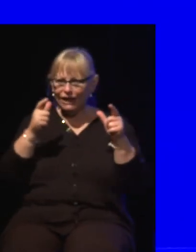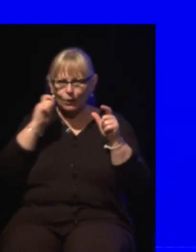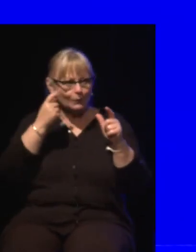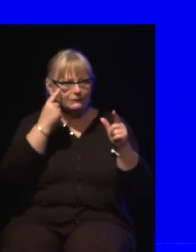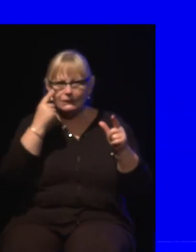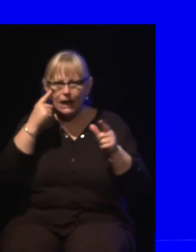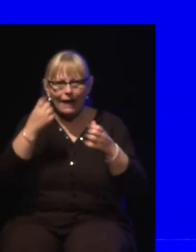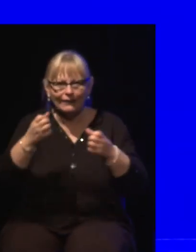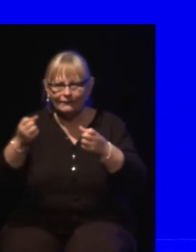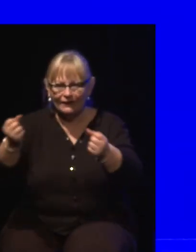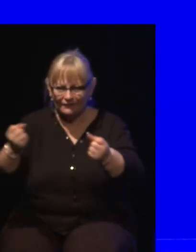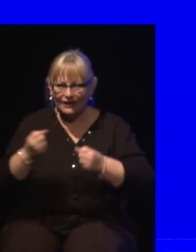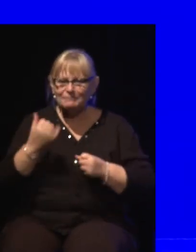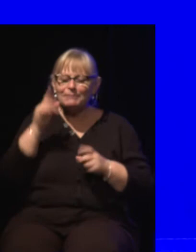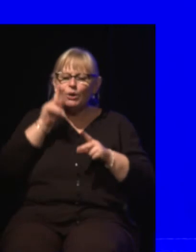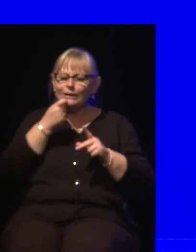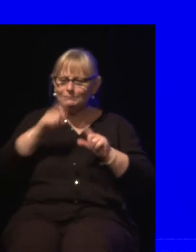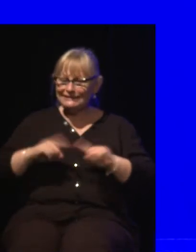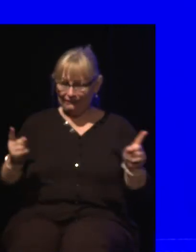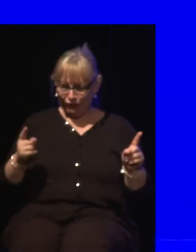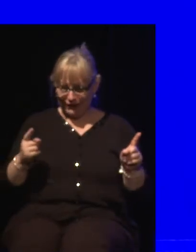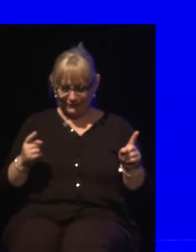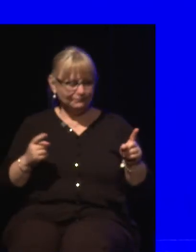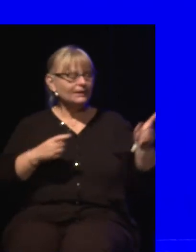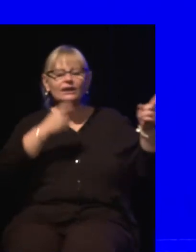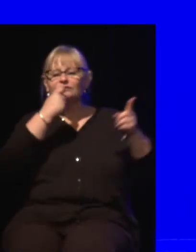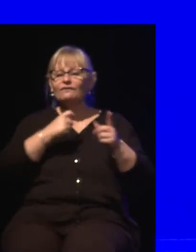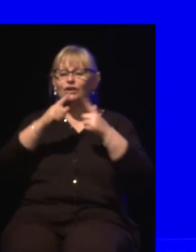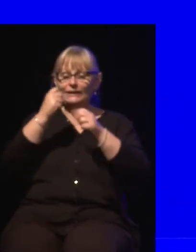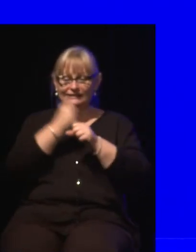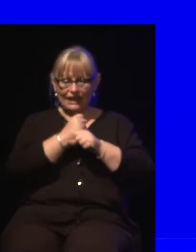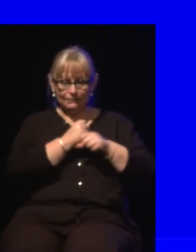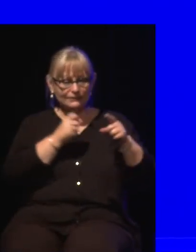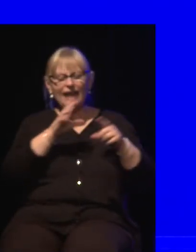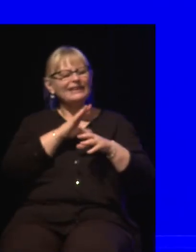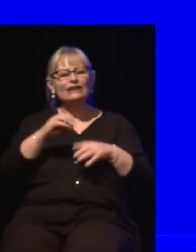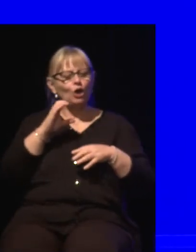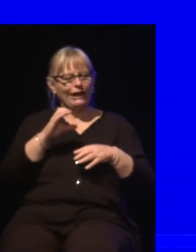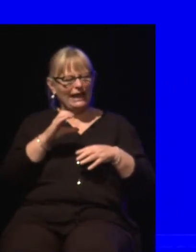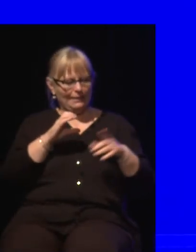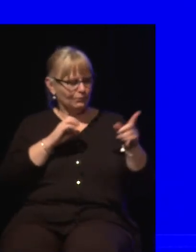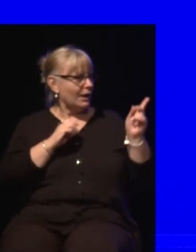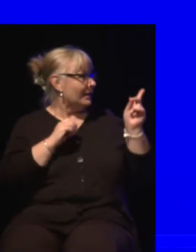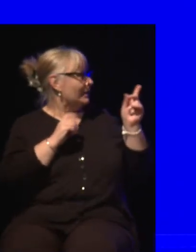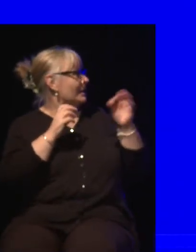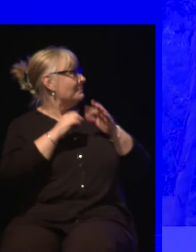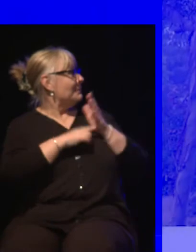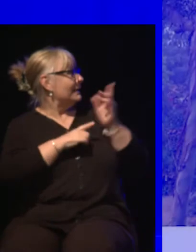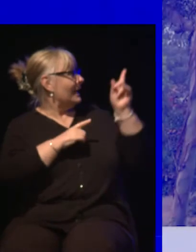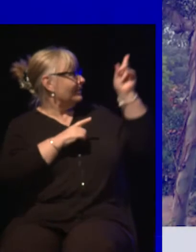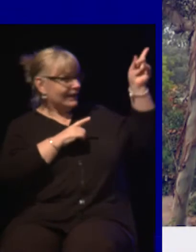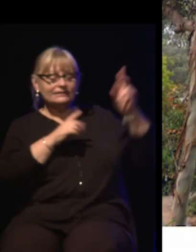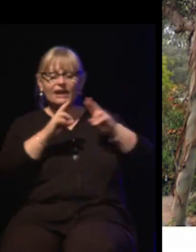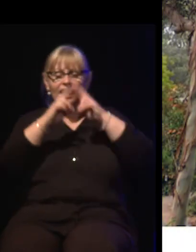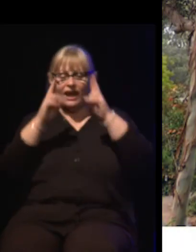difference, and looking at it maybe a little differently than you would normally. So a couple of examples. These aren't in Canberra for the most part, but this is just